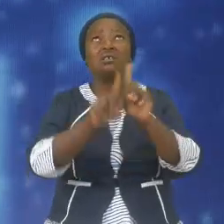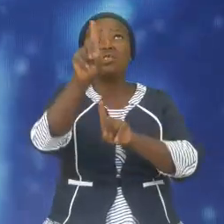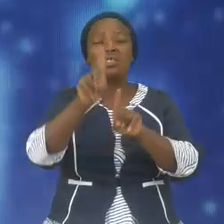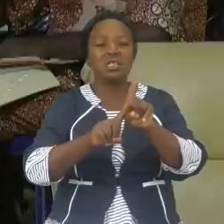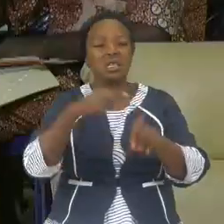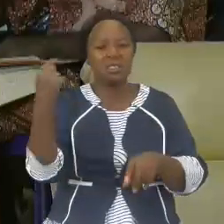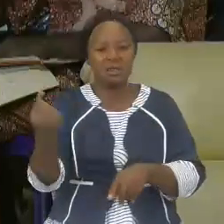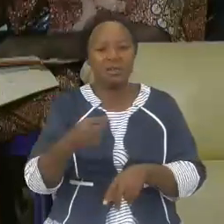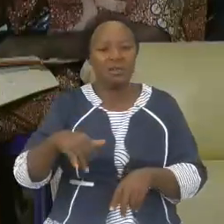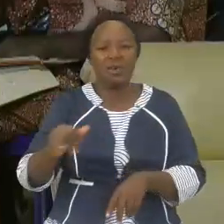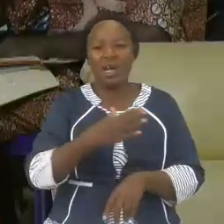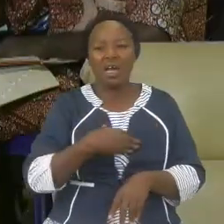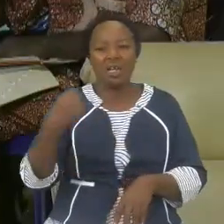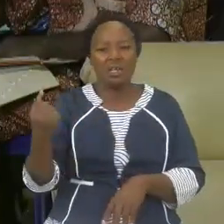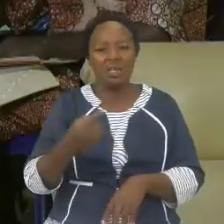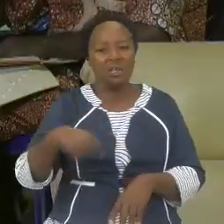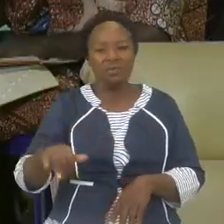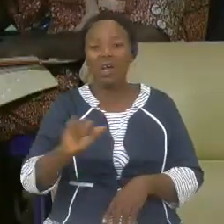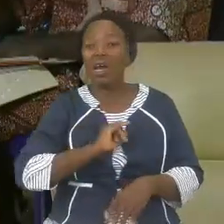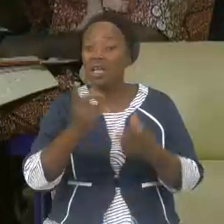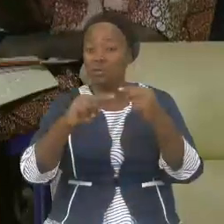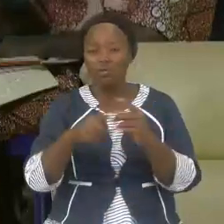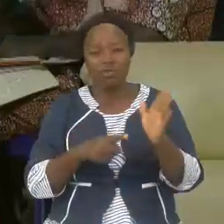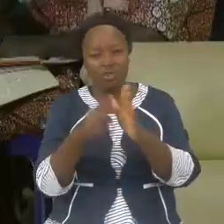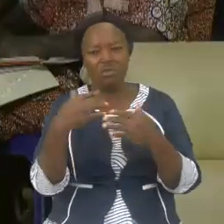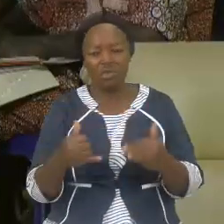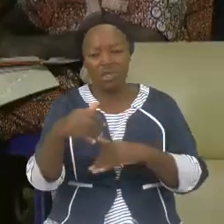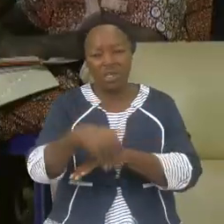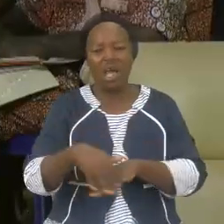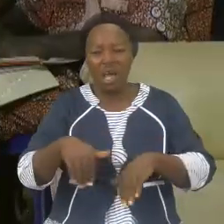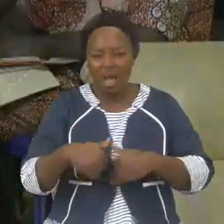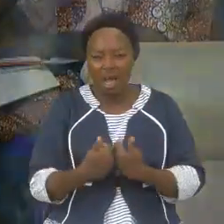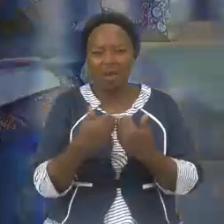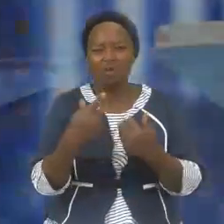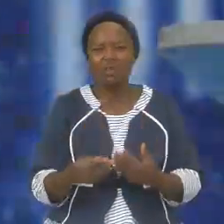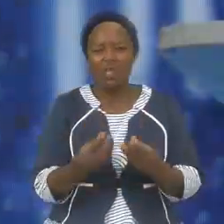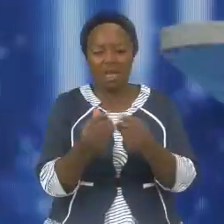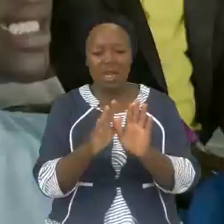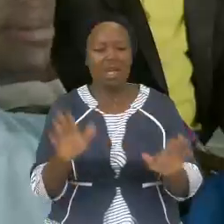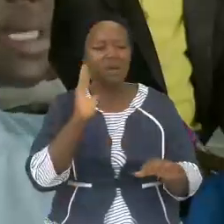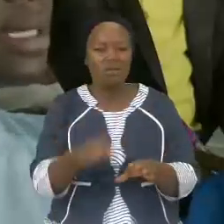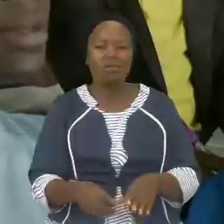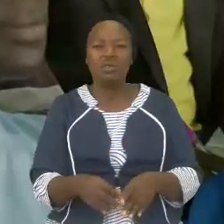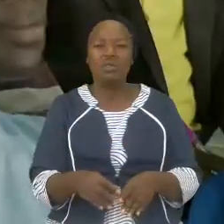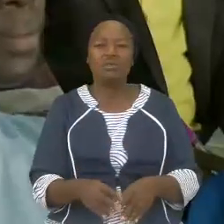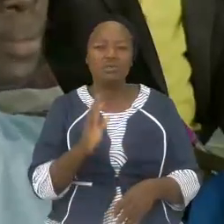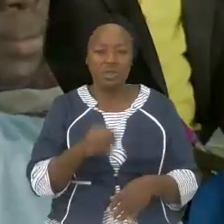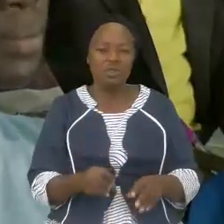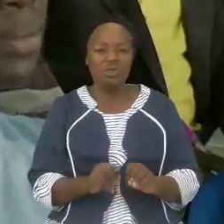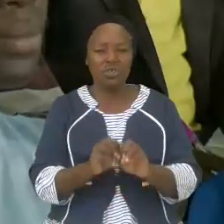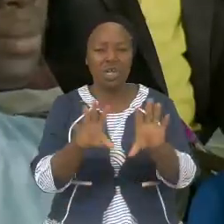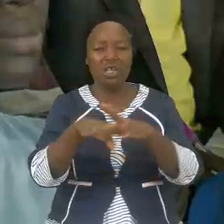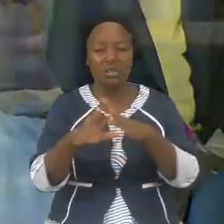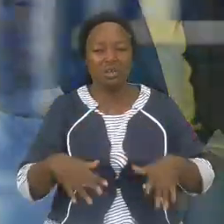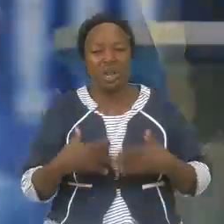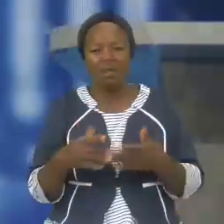and ever. I came to show you tonight how the light will shine in your life. I came to show you